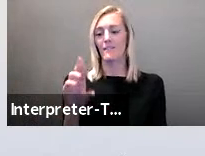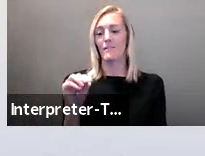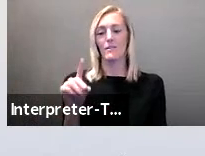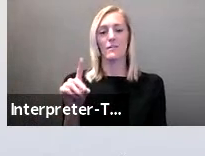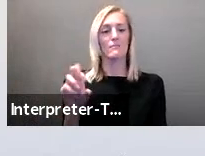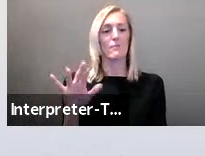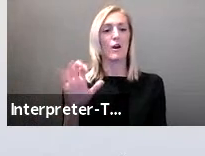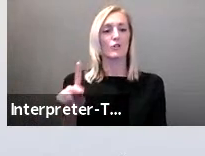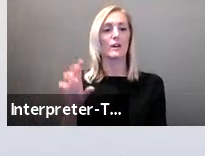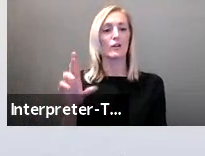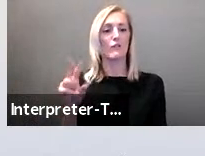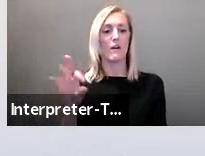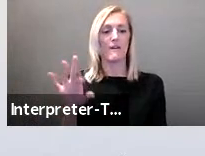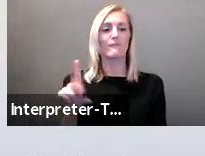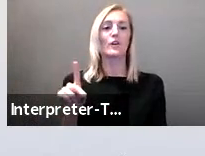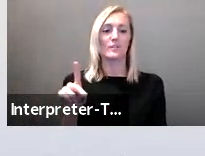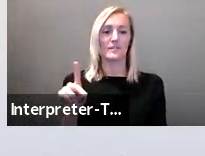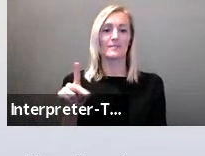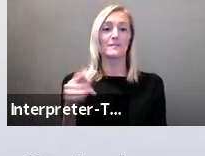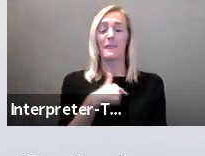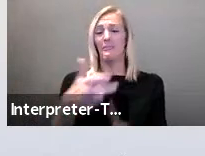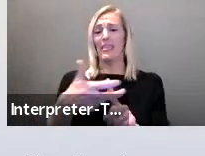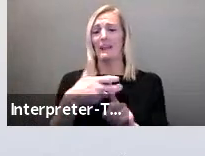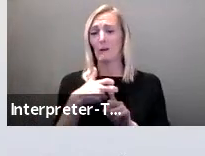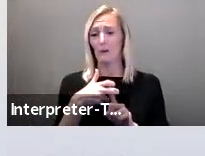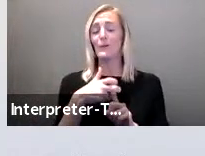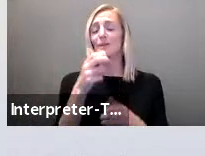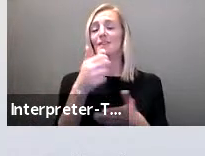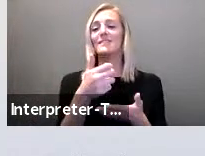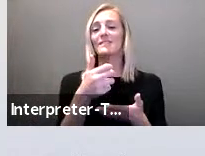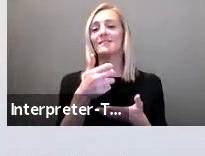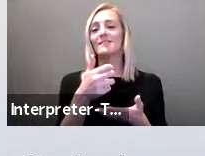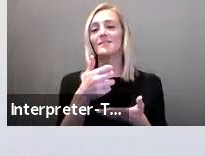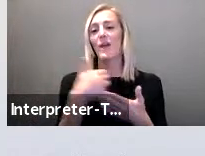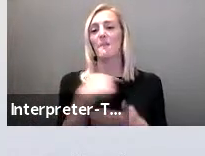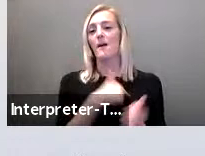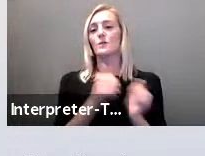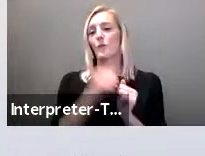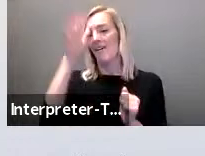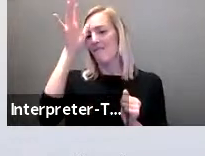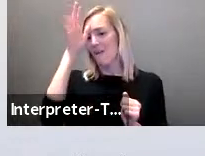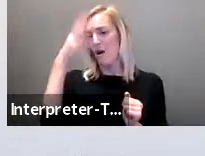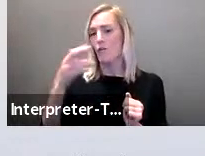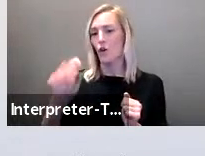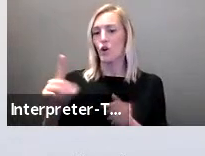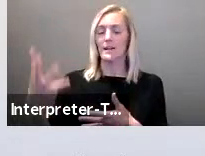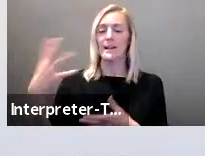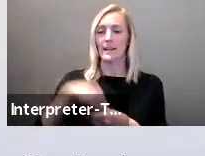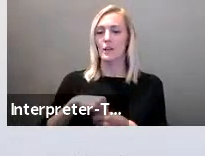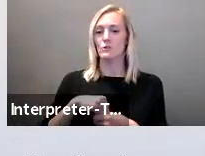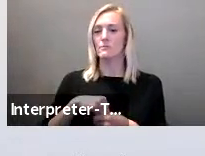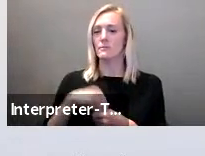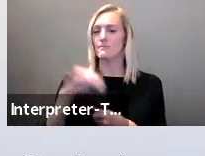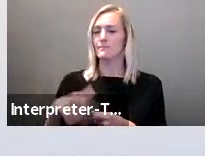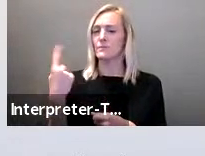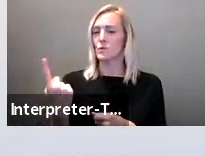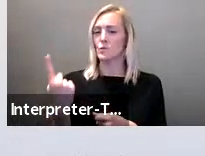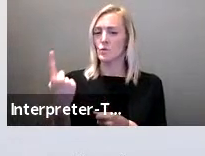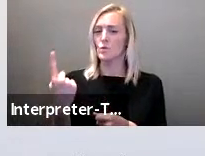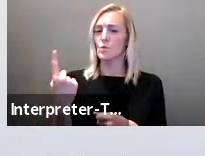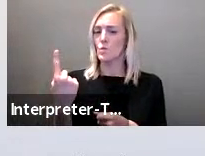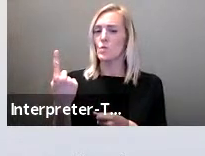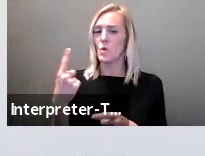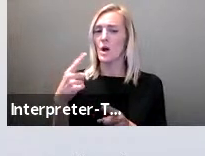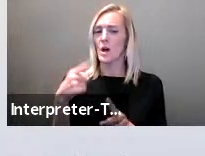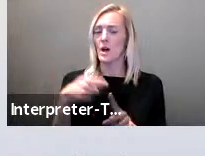have recruited and sustained Broderick Crawford to help us with fatherhood engagement, which is one of the areas that we want to improve